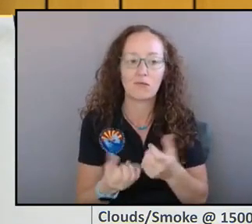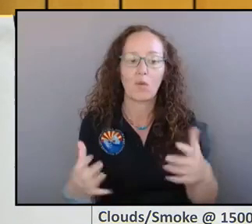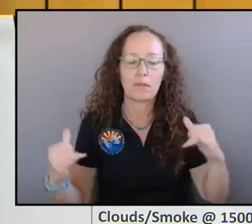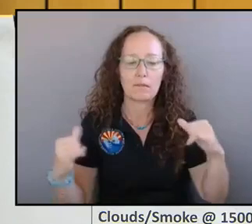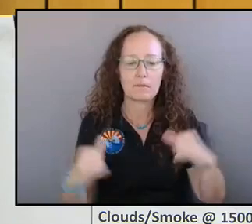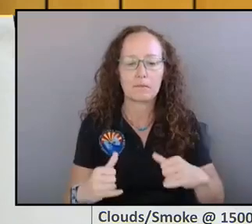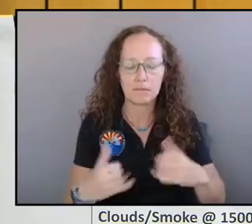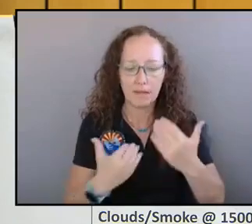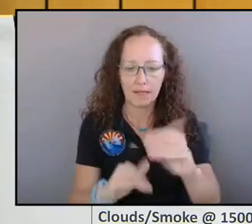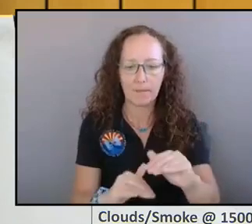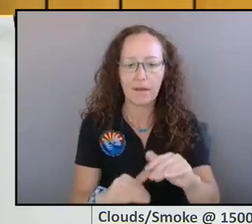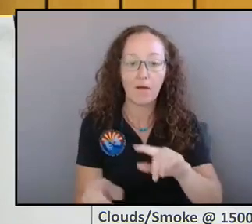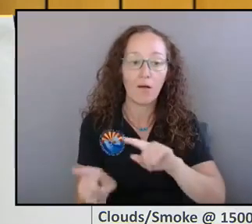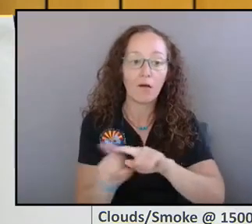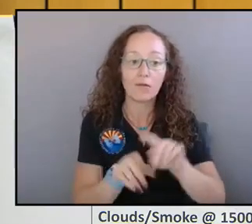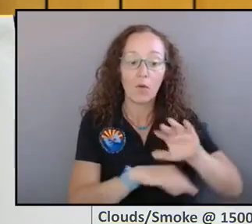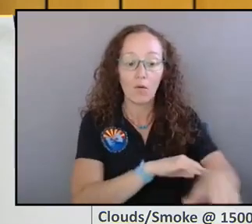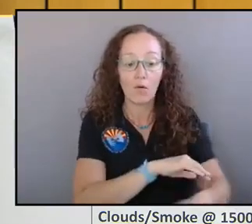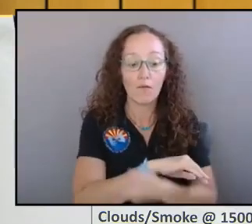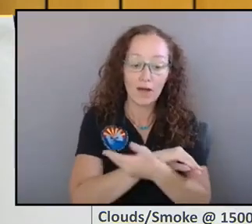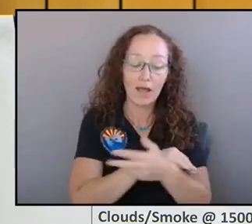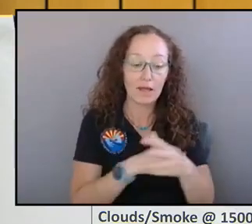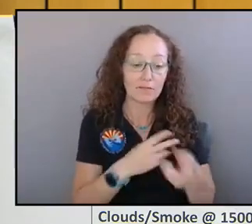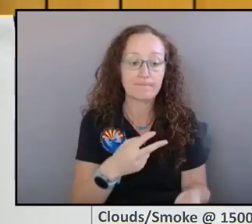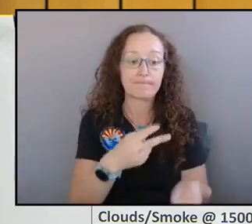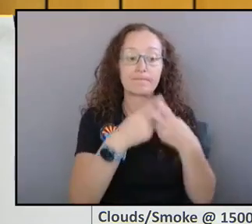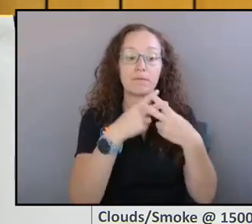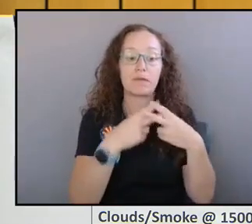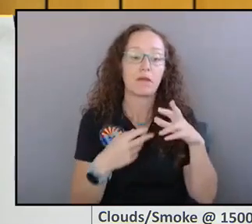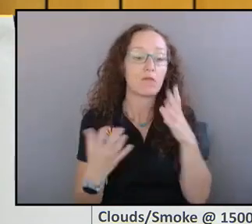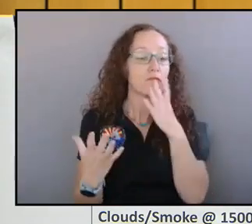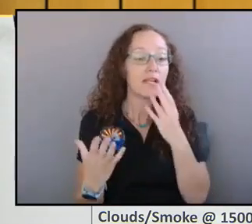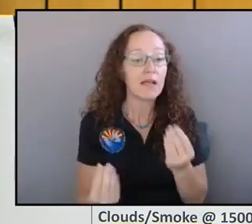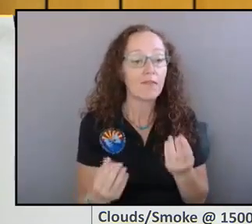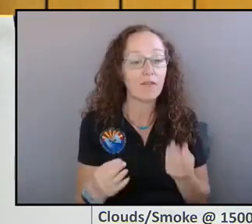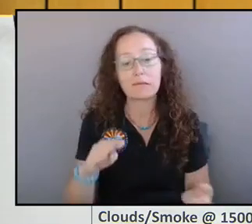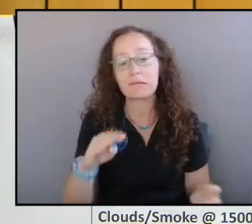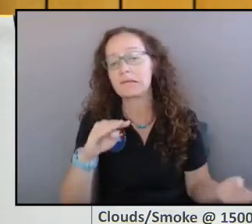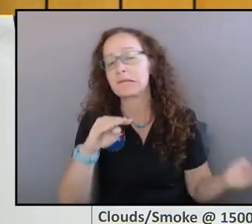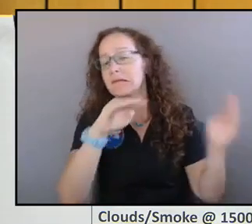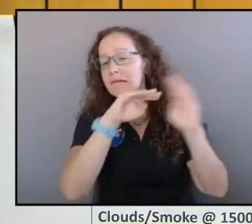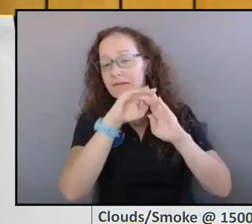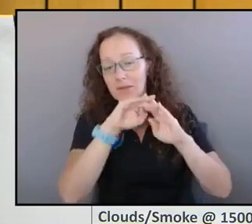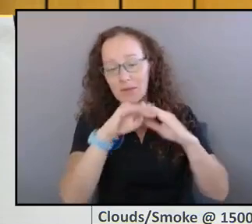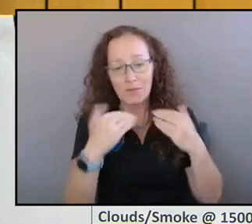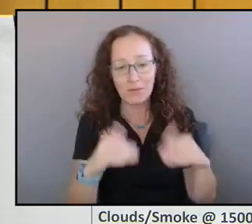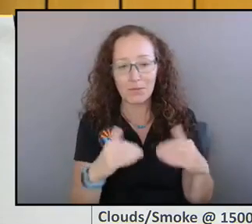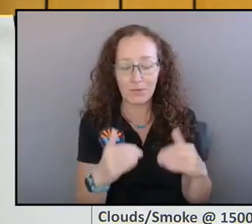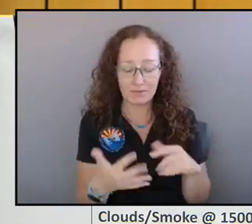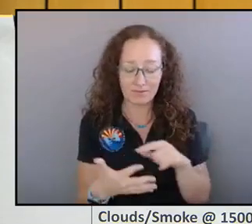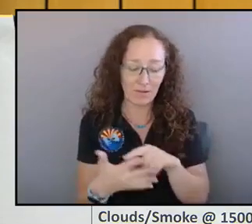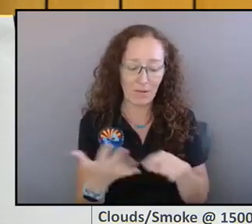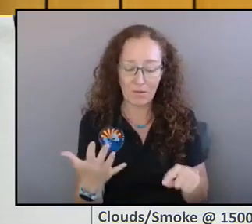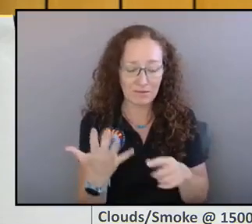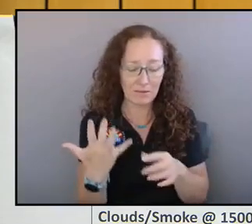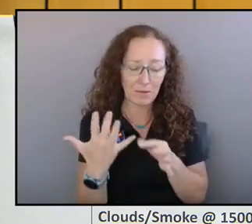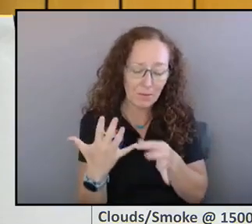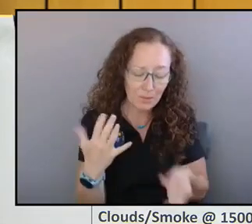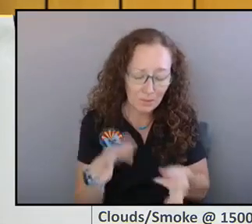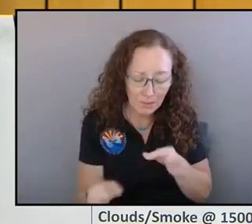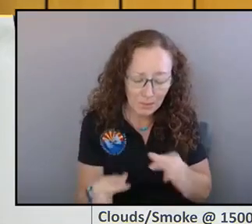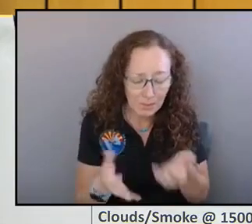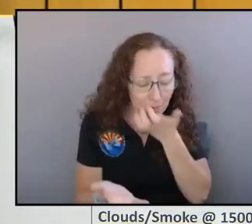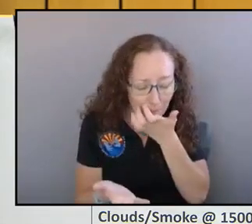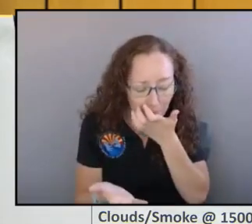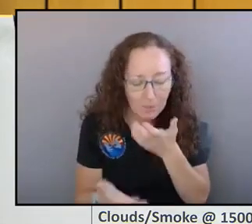humidity recovery. So what that means is the humidity is coming up so high that those fine dead fuels really come out of play through the night. So